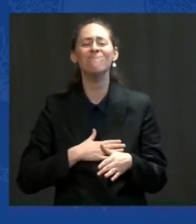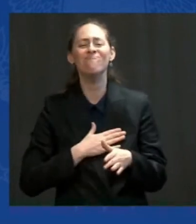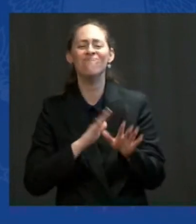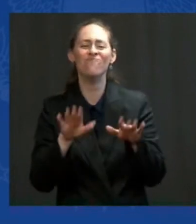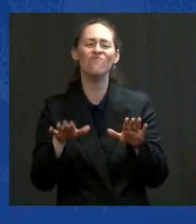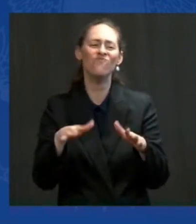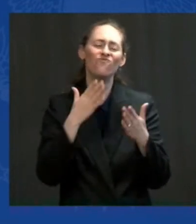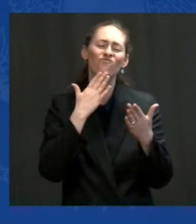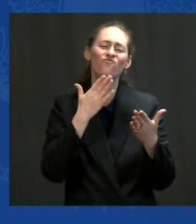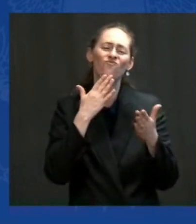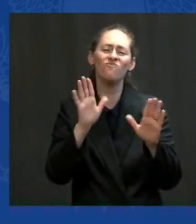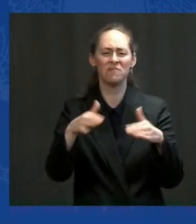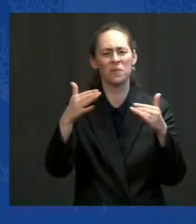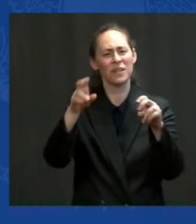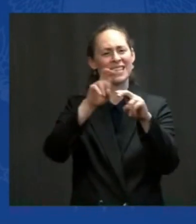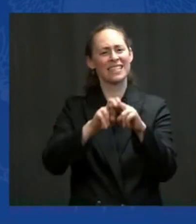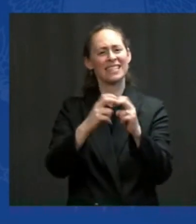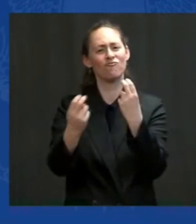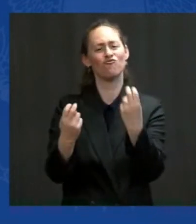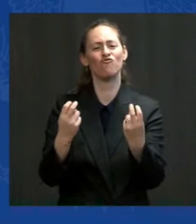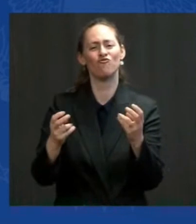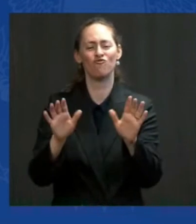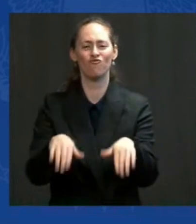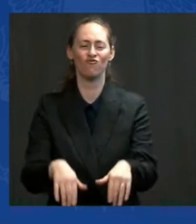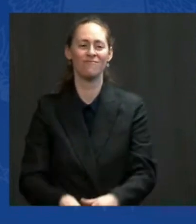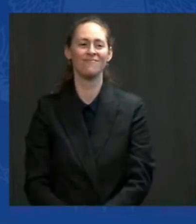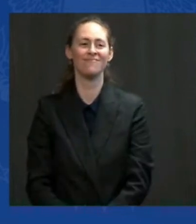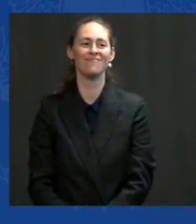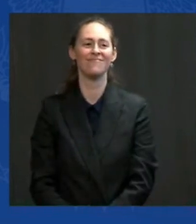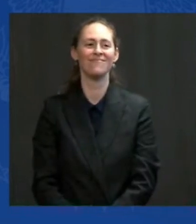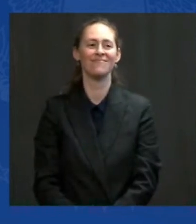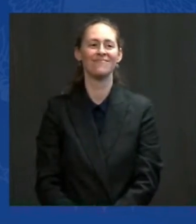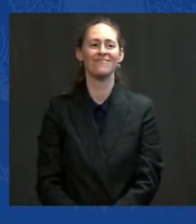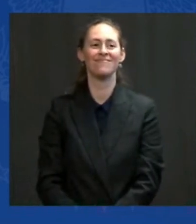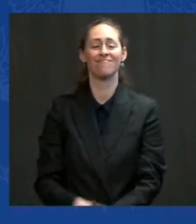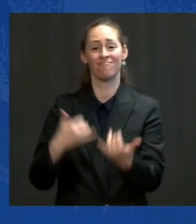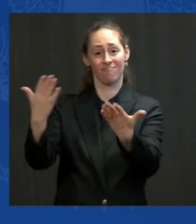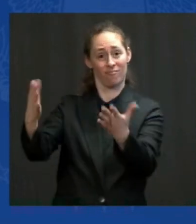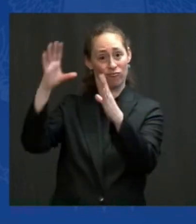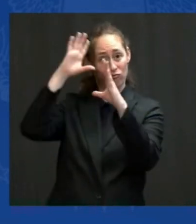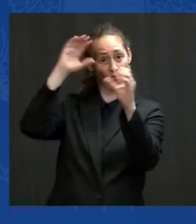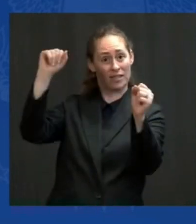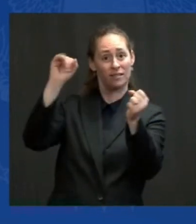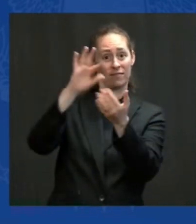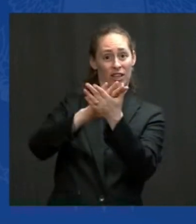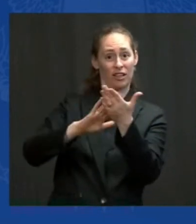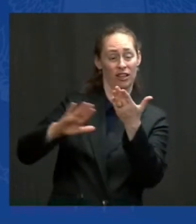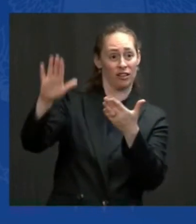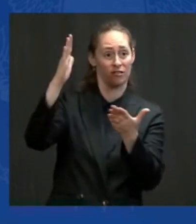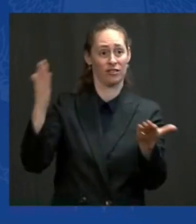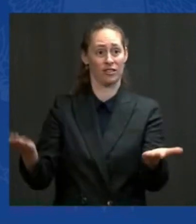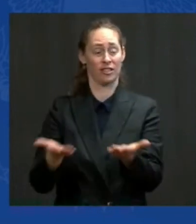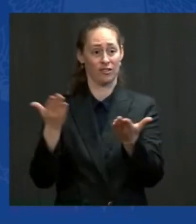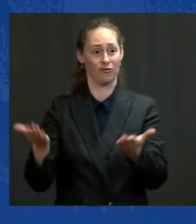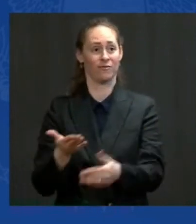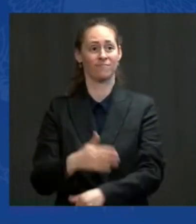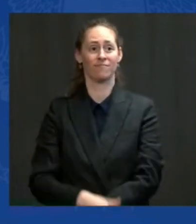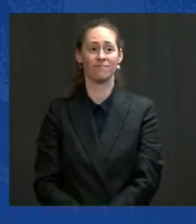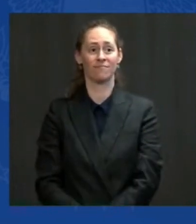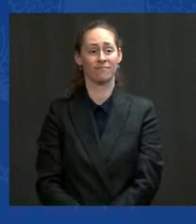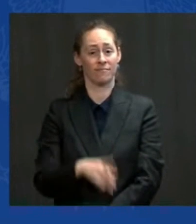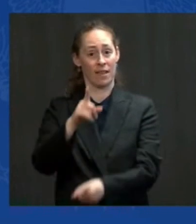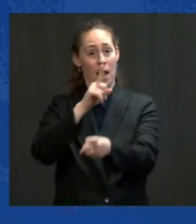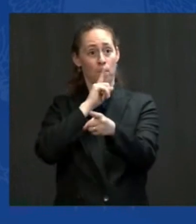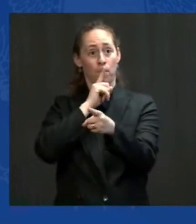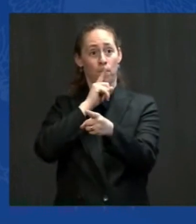Please be seated. Mr. President, what he hadn't told you today, he had to delay his vacation to be here